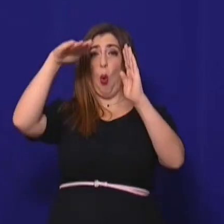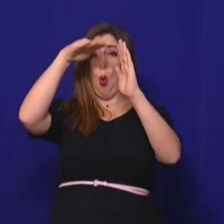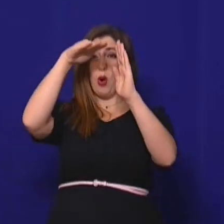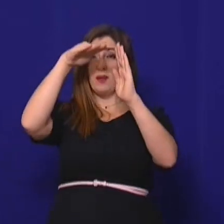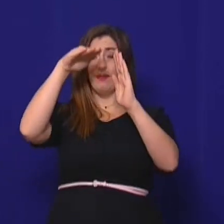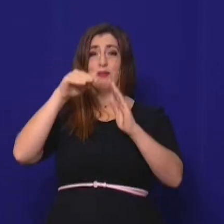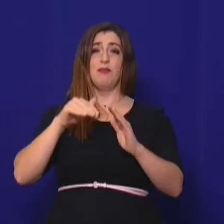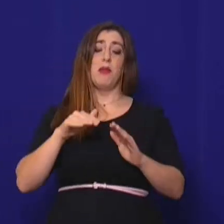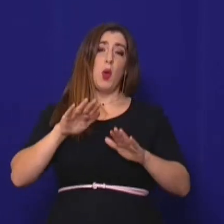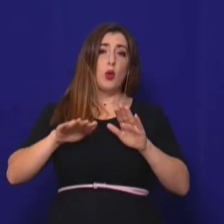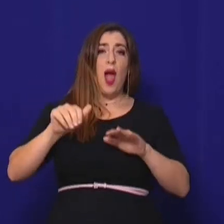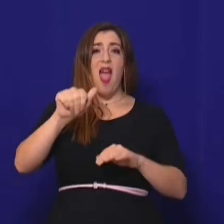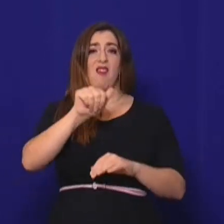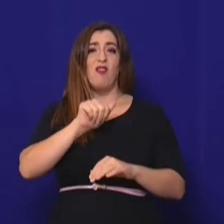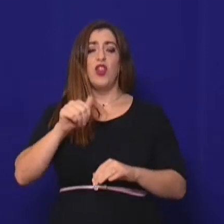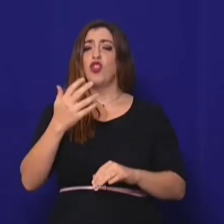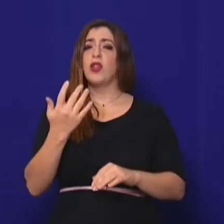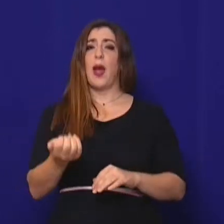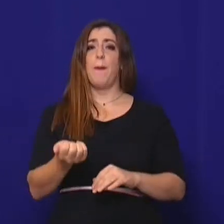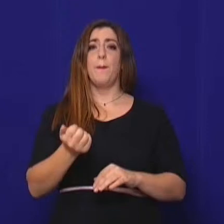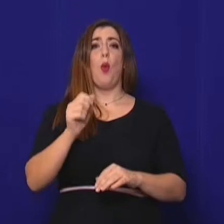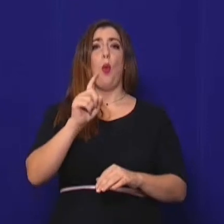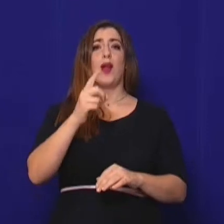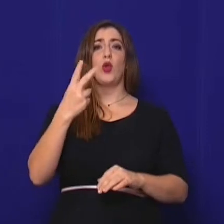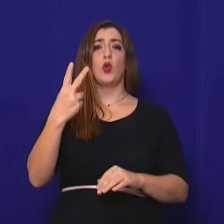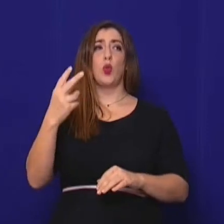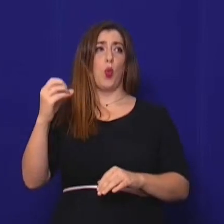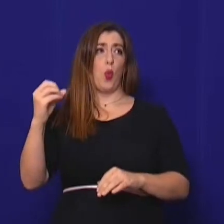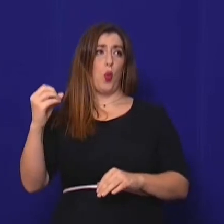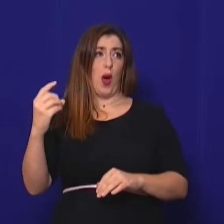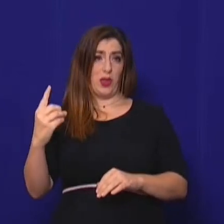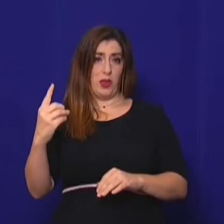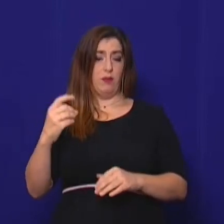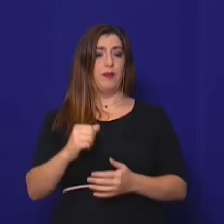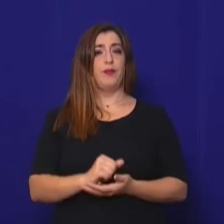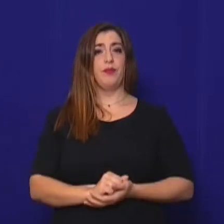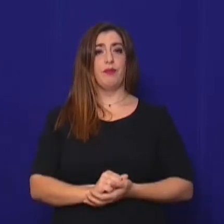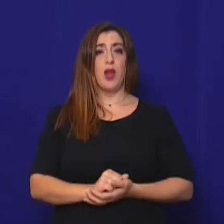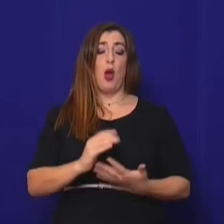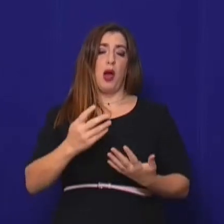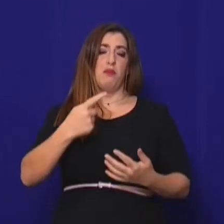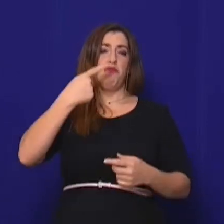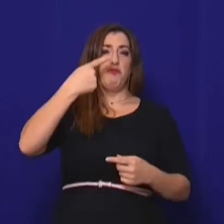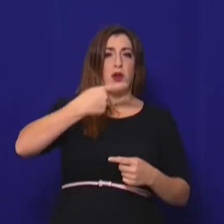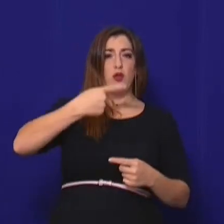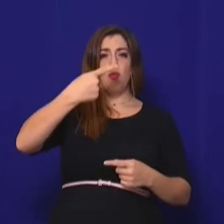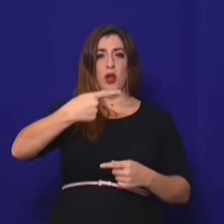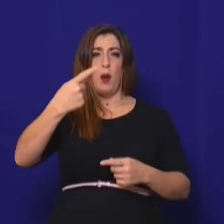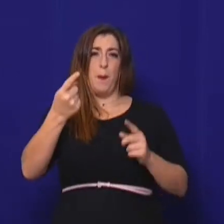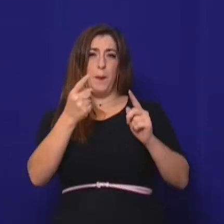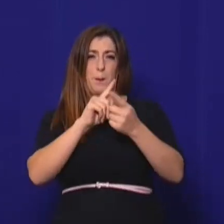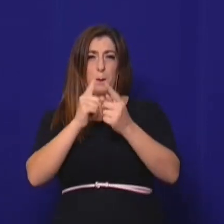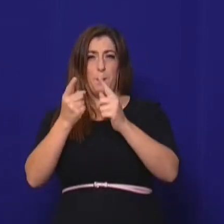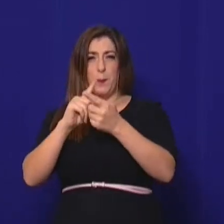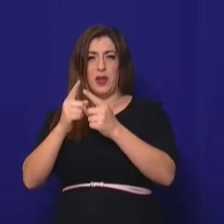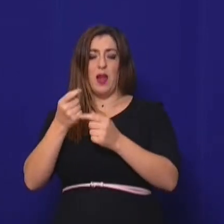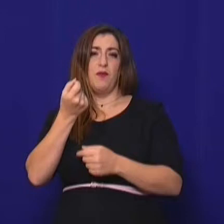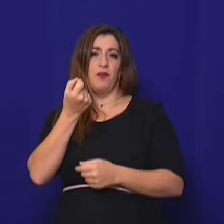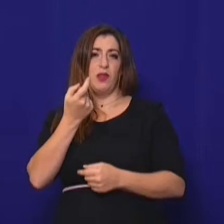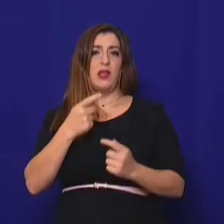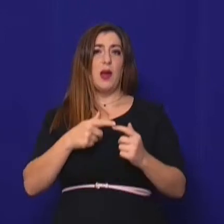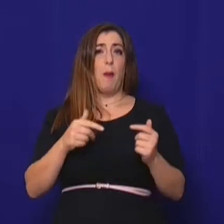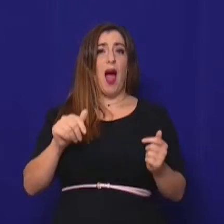ta' 121. Naraw fluctuations minn ġurnata l-oħra, però on average jekk tħares lejn l-aħħar ġimgħa kien